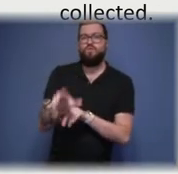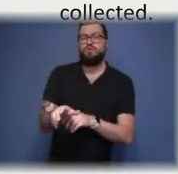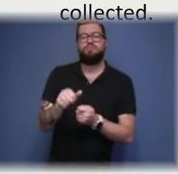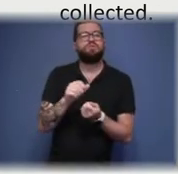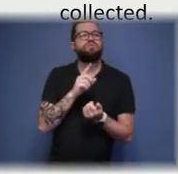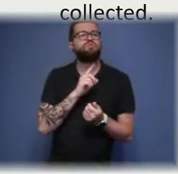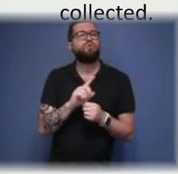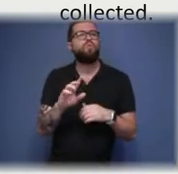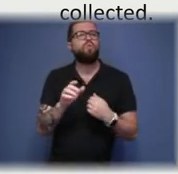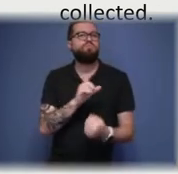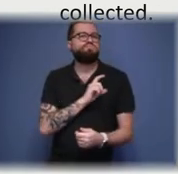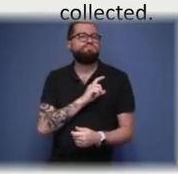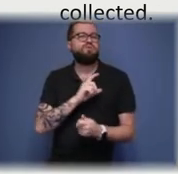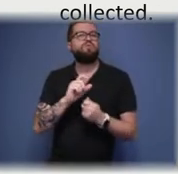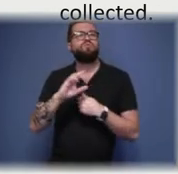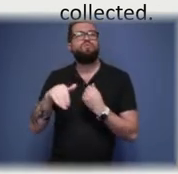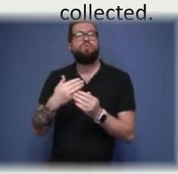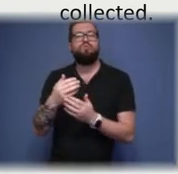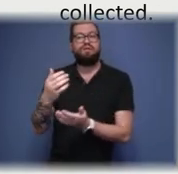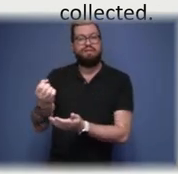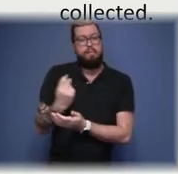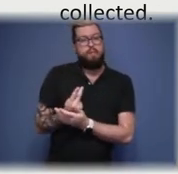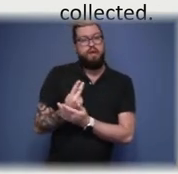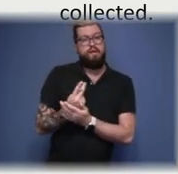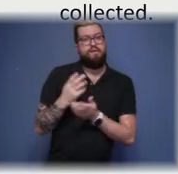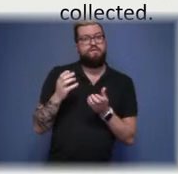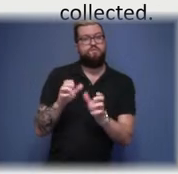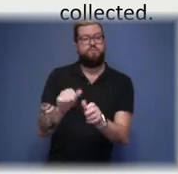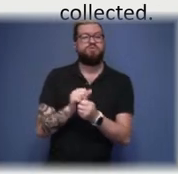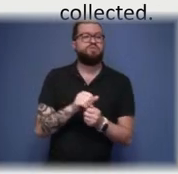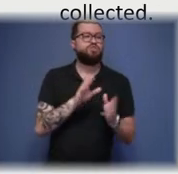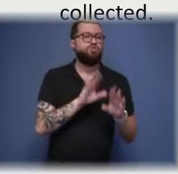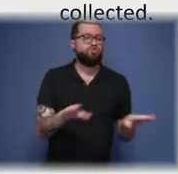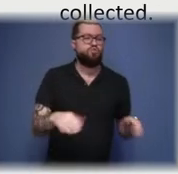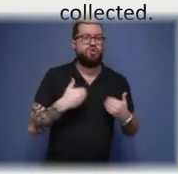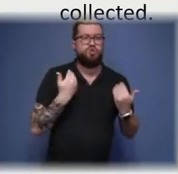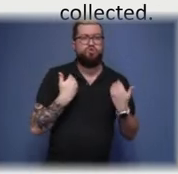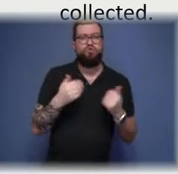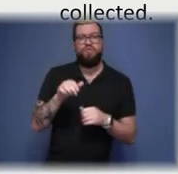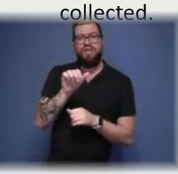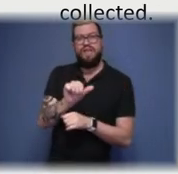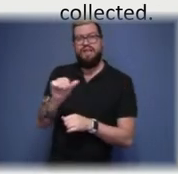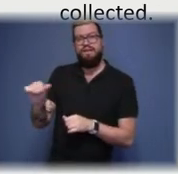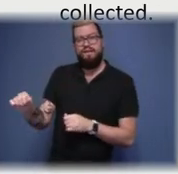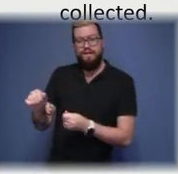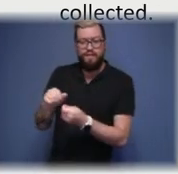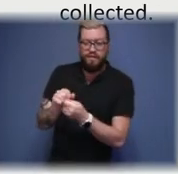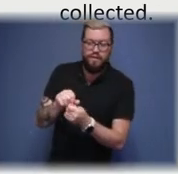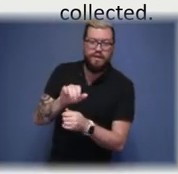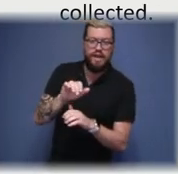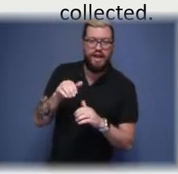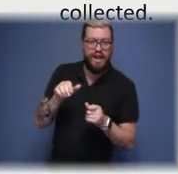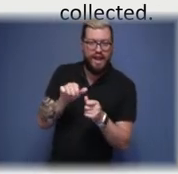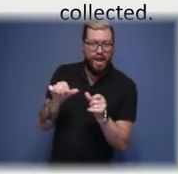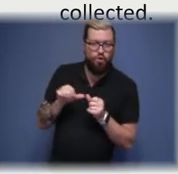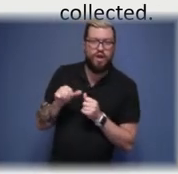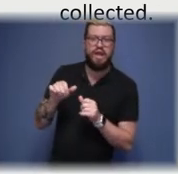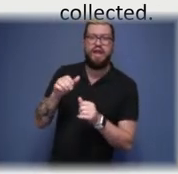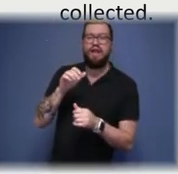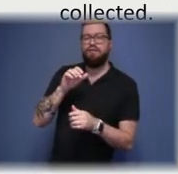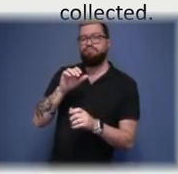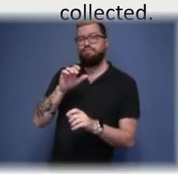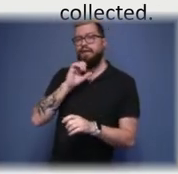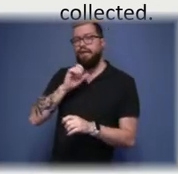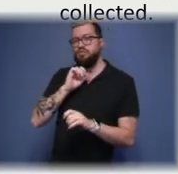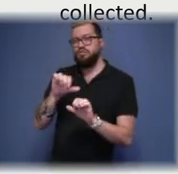meets throughout the year, which includes community coalitions, children and youth, and the Area Agency on Aging. So as Diane said, Take Back